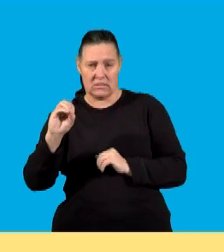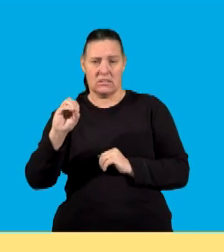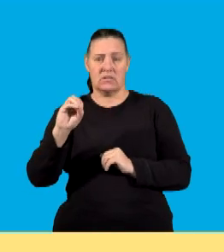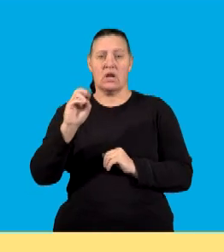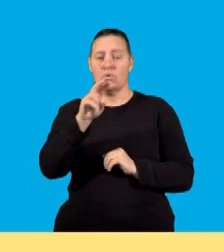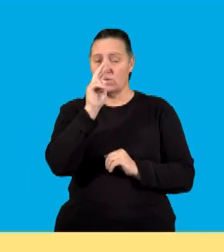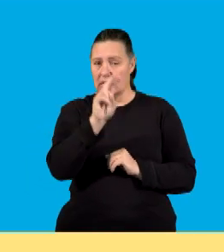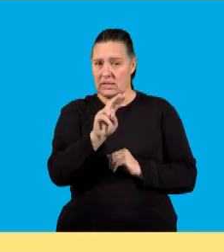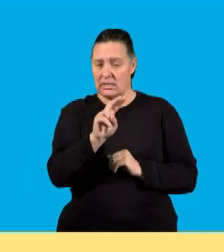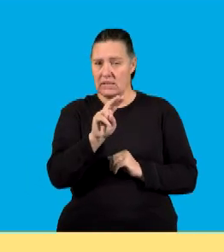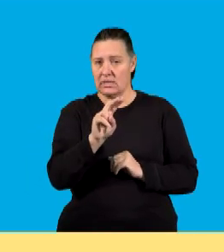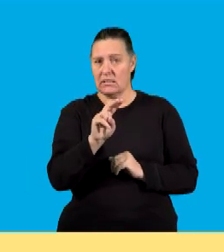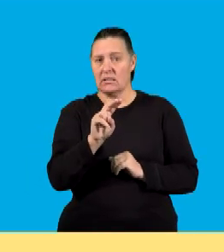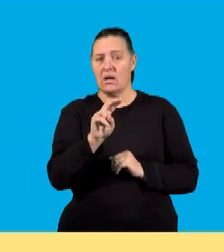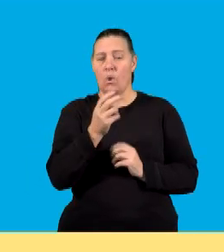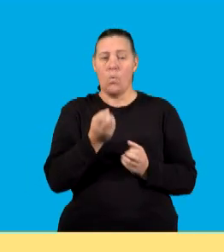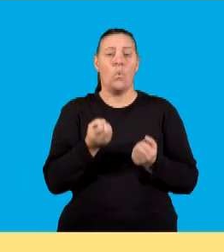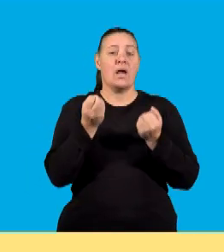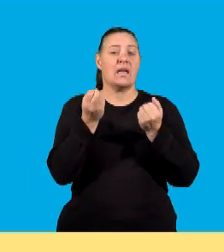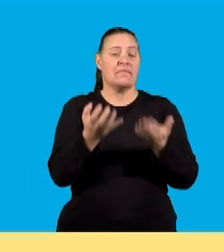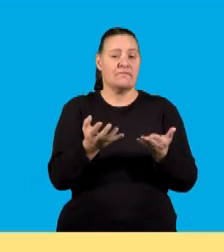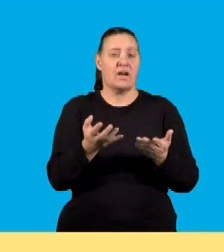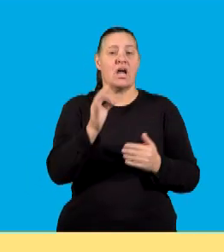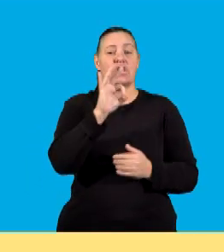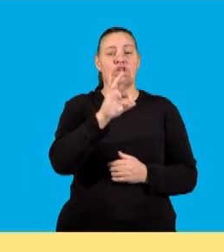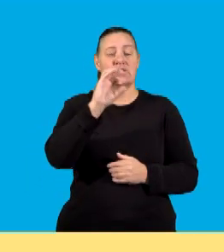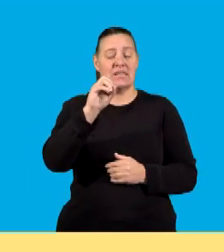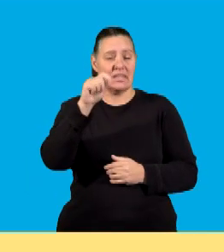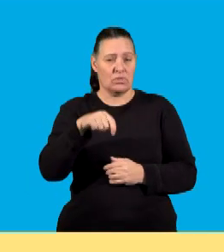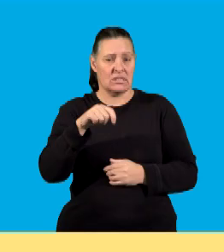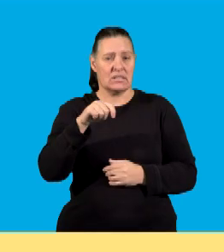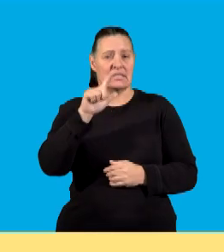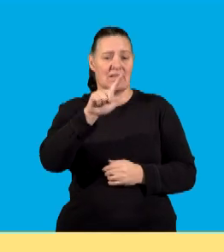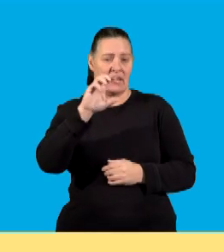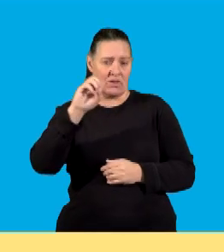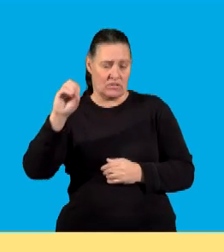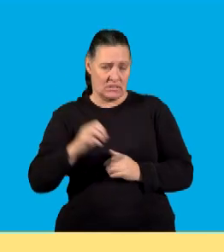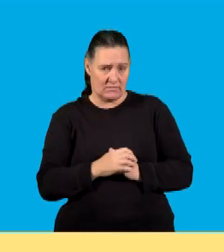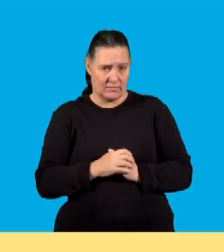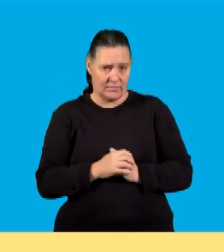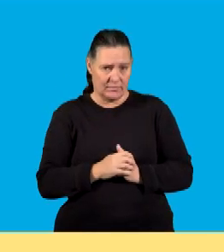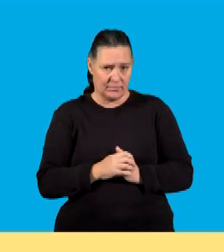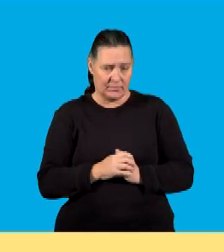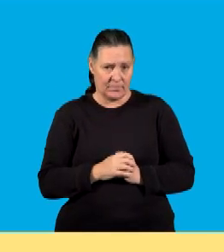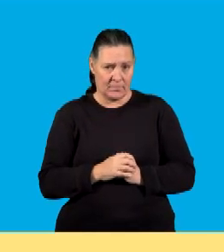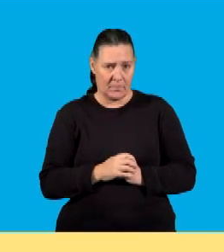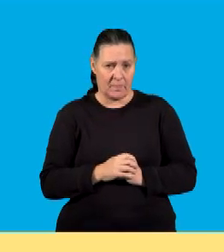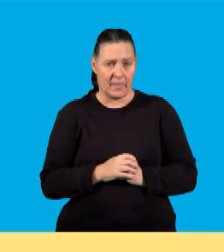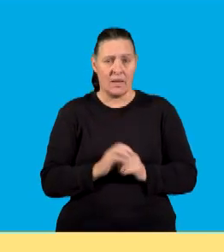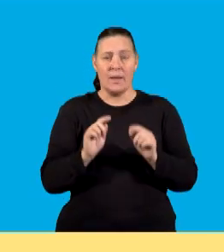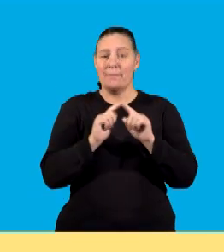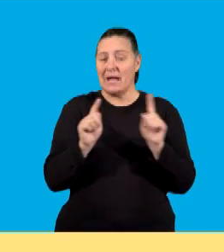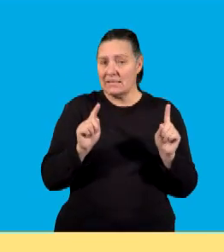2,300, you see that it will give you 30,700. I'm just going to write it here,